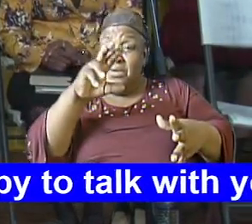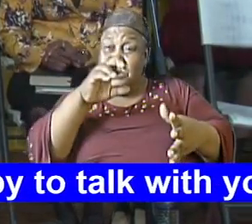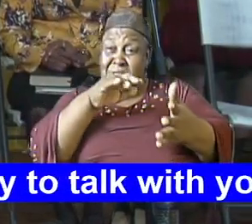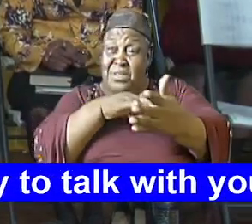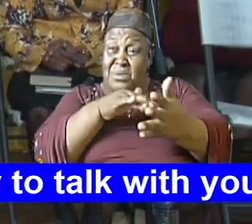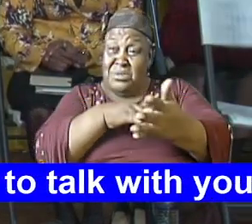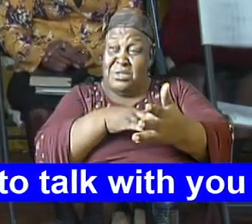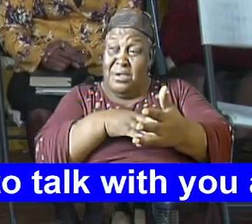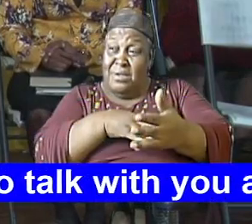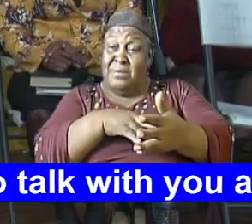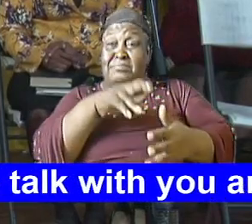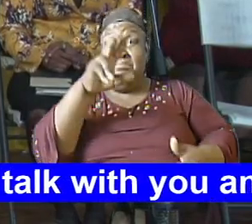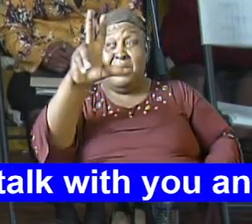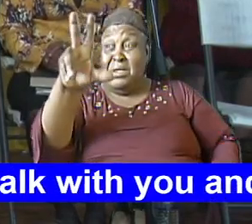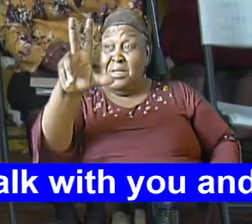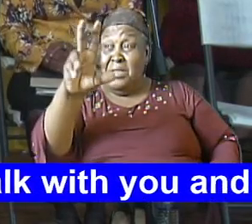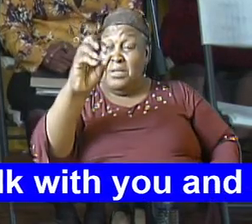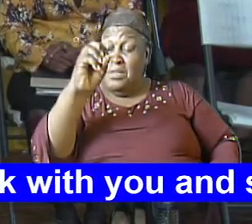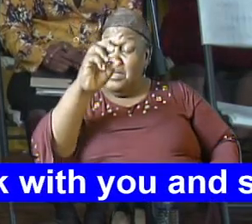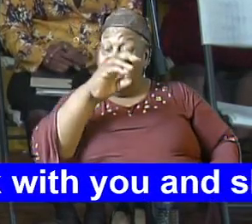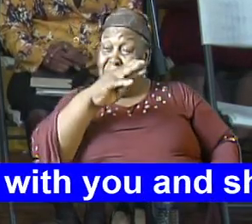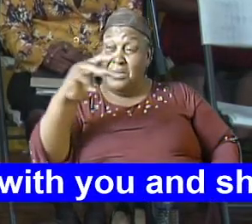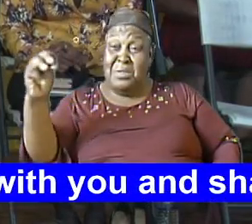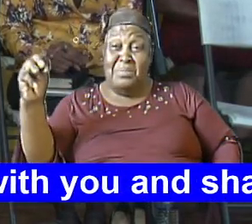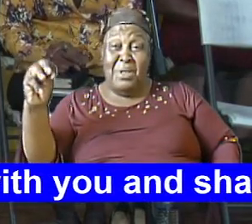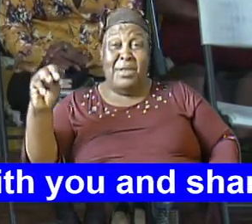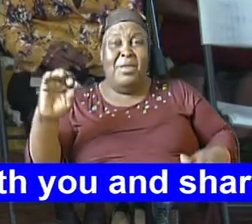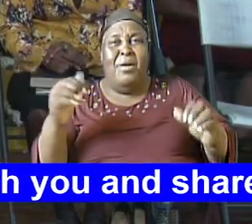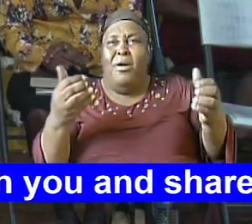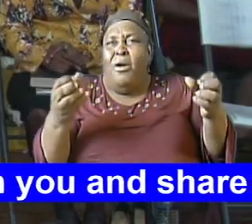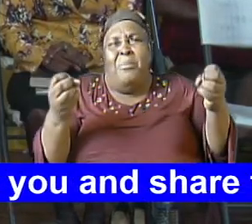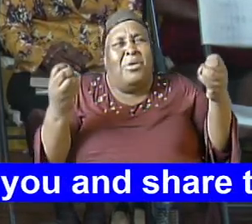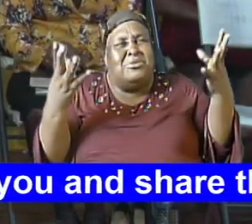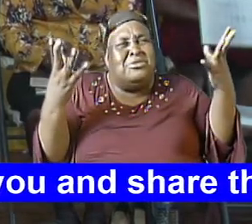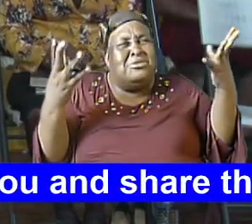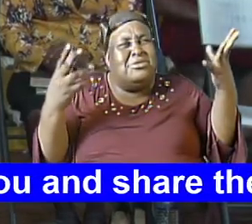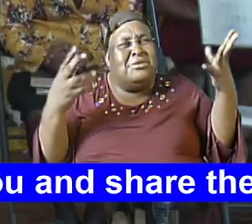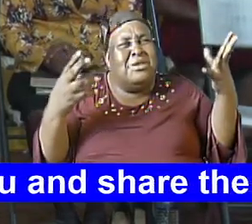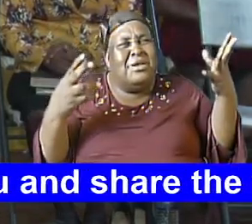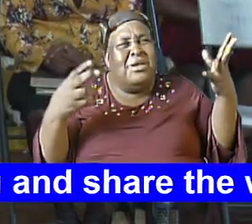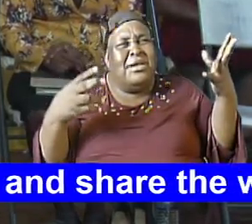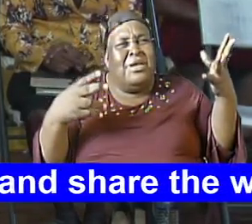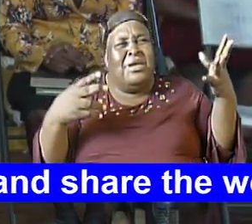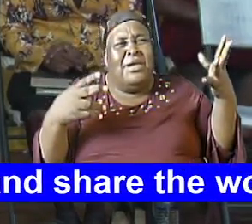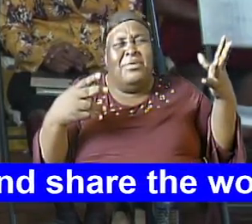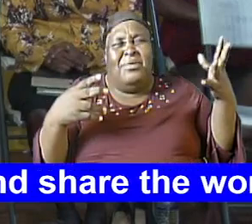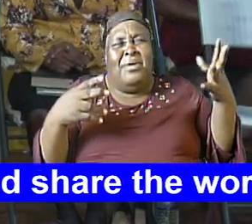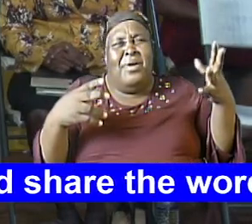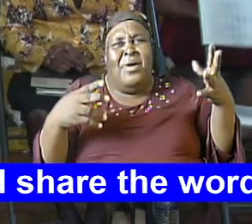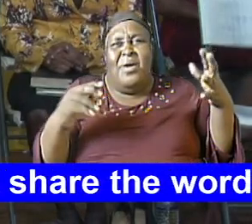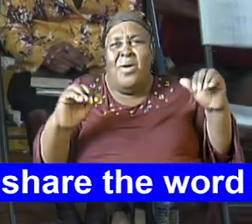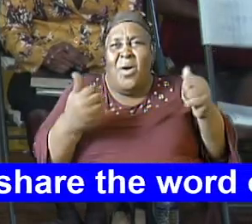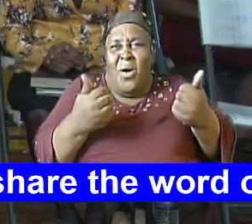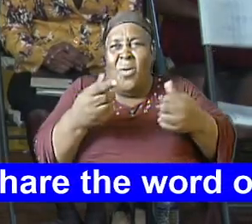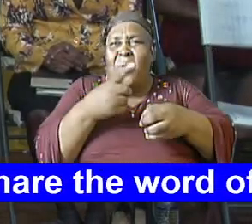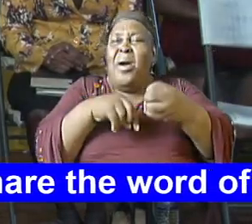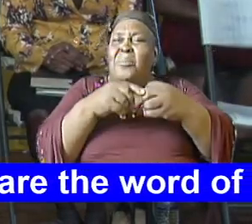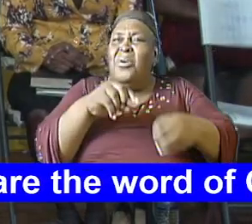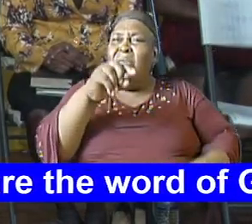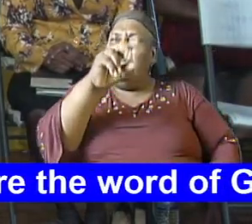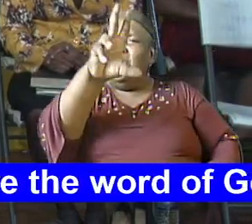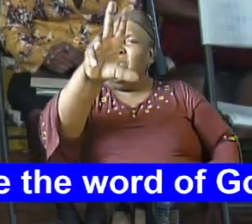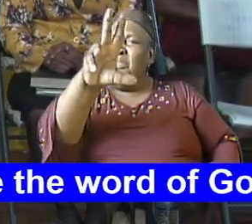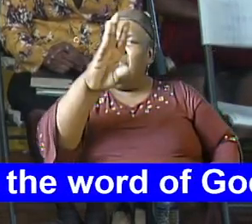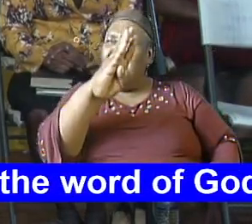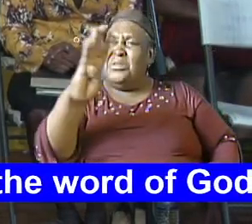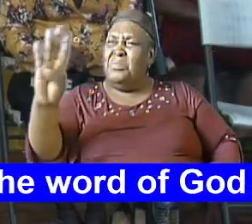30 million? What about 30 billion. Now that's a lot of money, man. Come